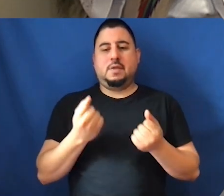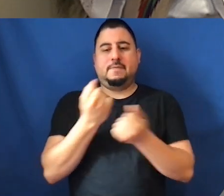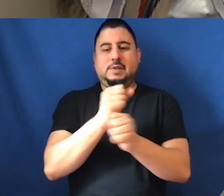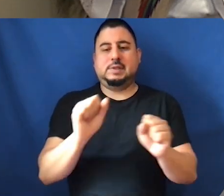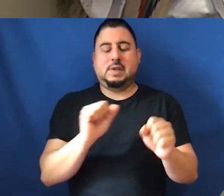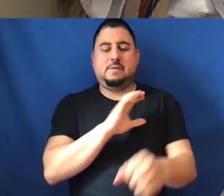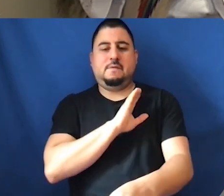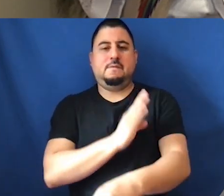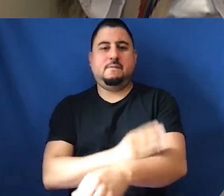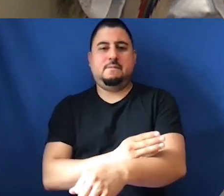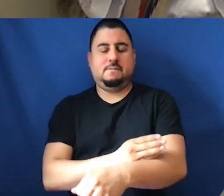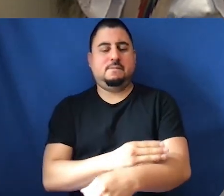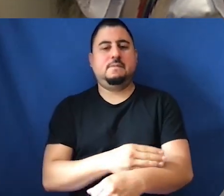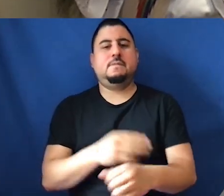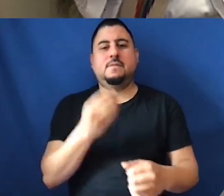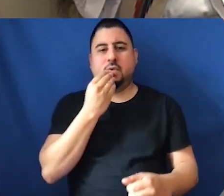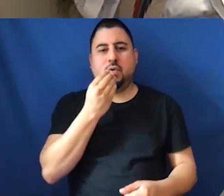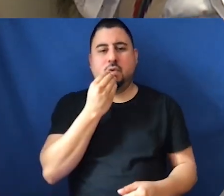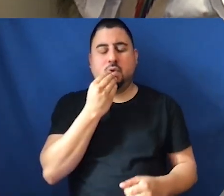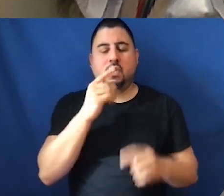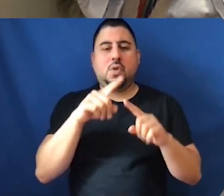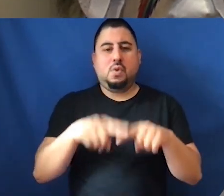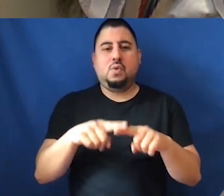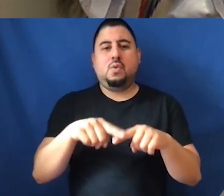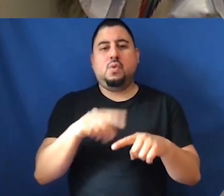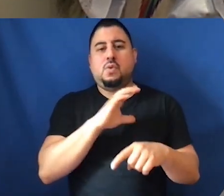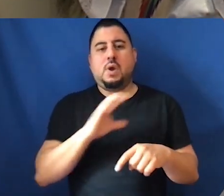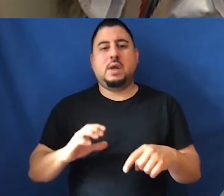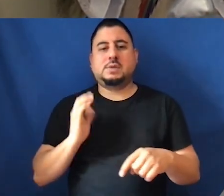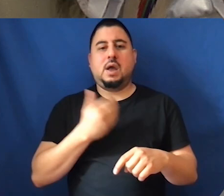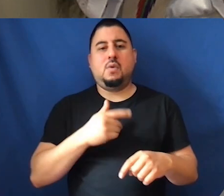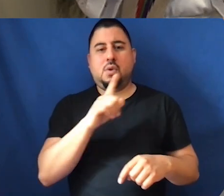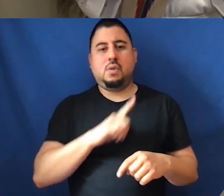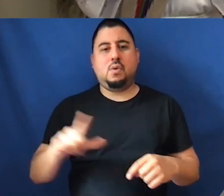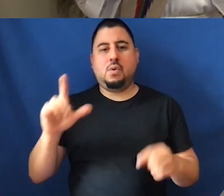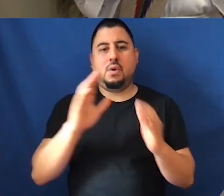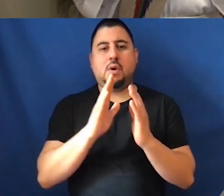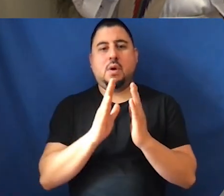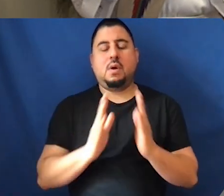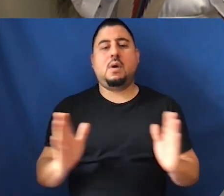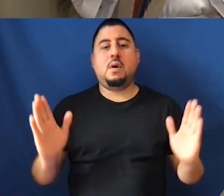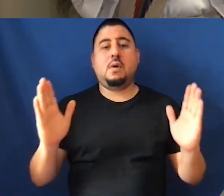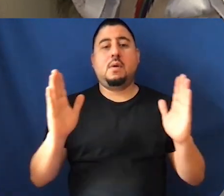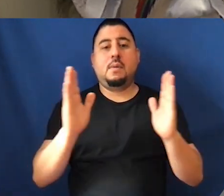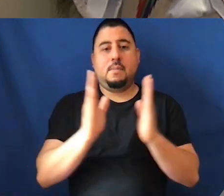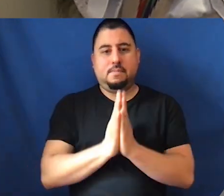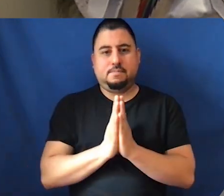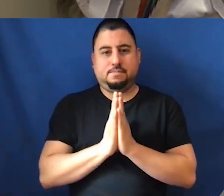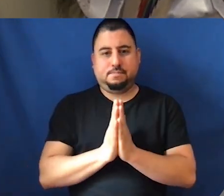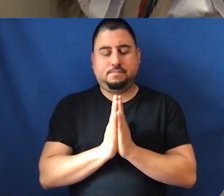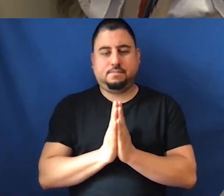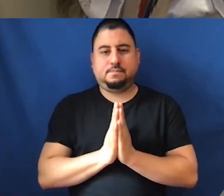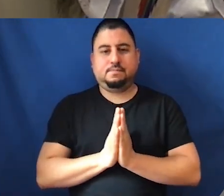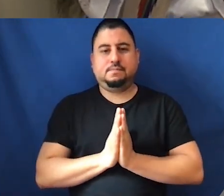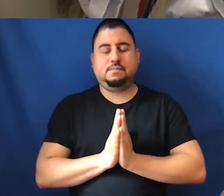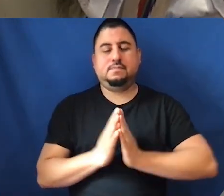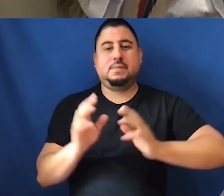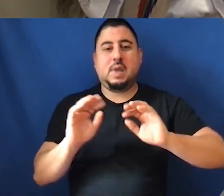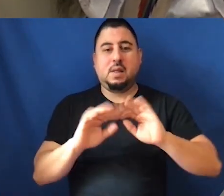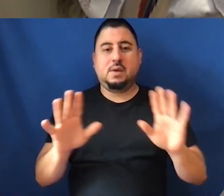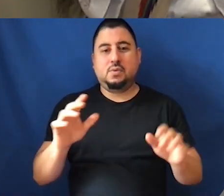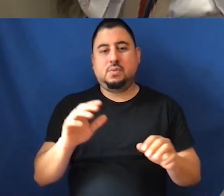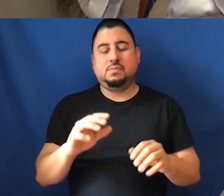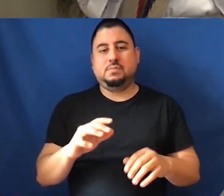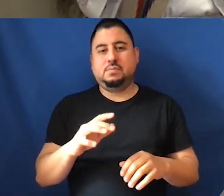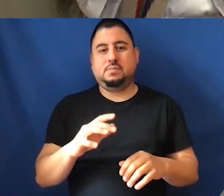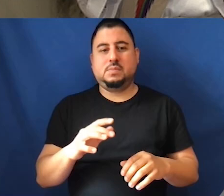saving food. Through Christ our Lord. Amen. I would clearly be